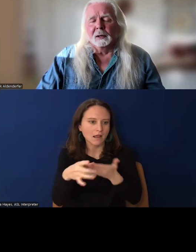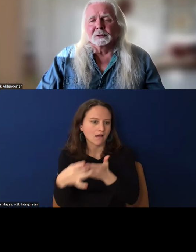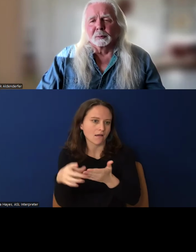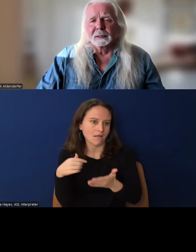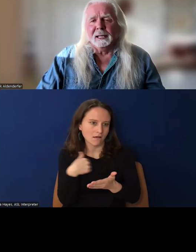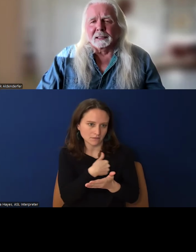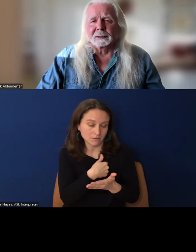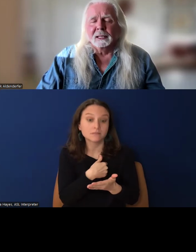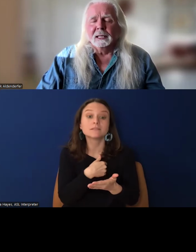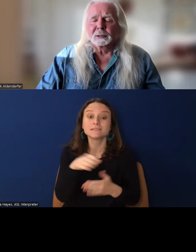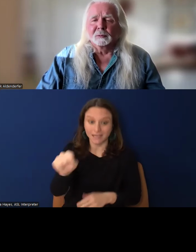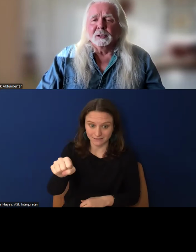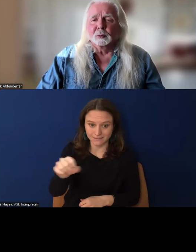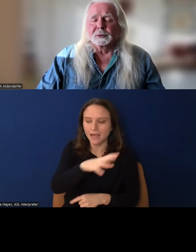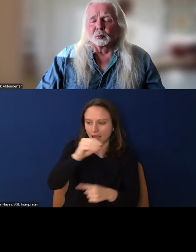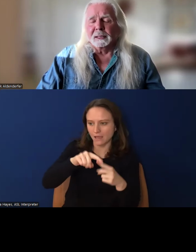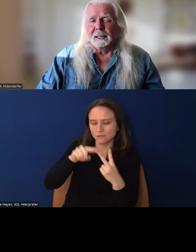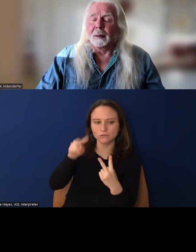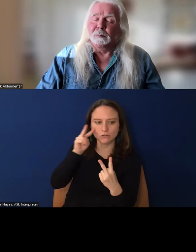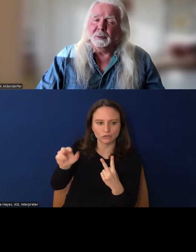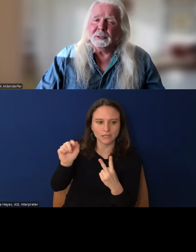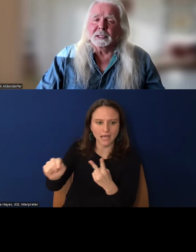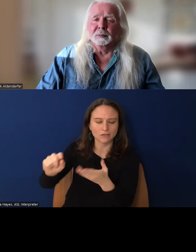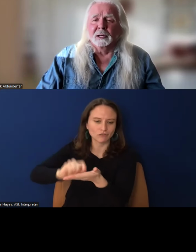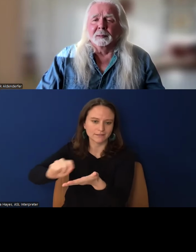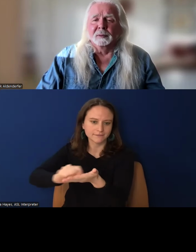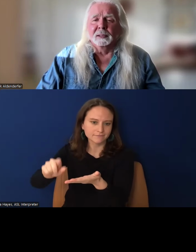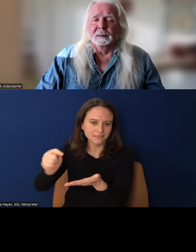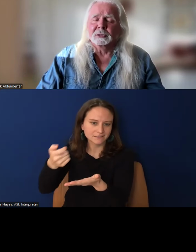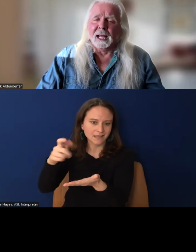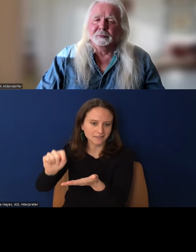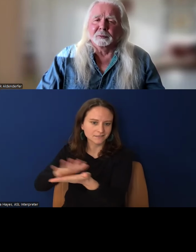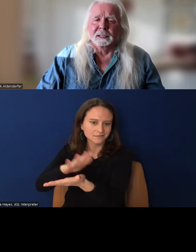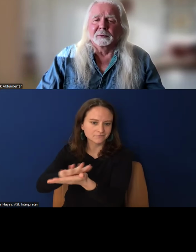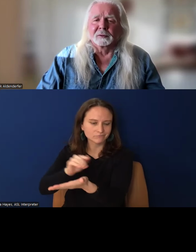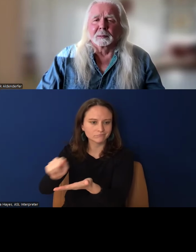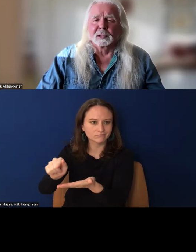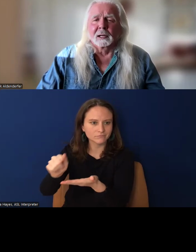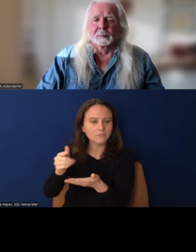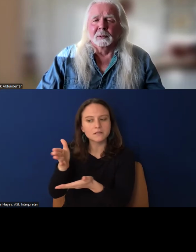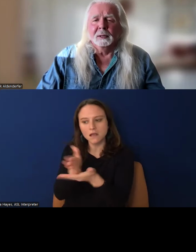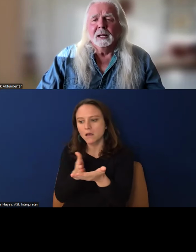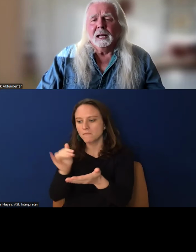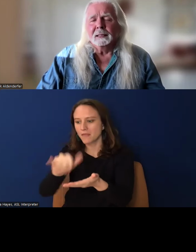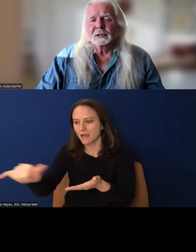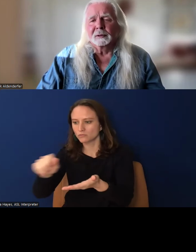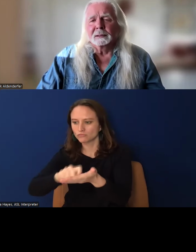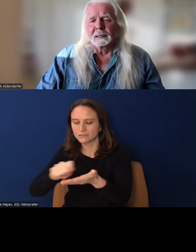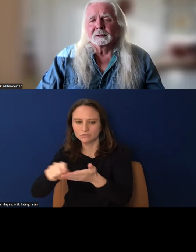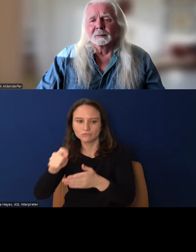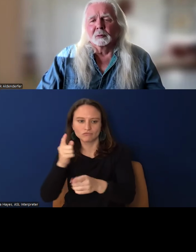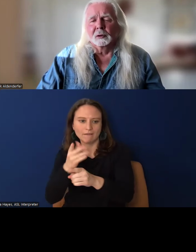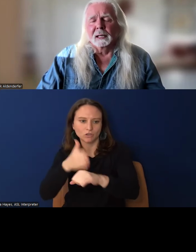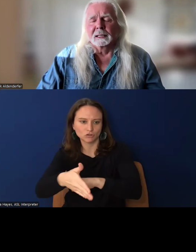rely on some of the text, some of which was written about the same time, just after the death of Songtsen Gampo. And then some of the